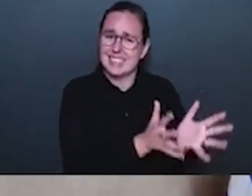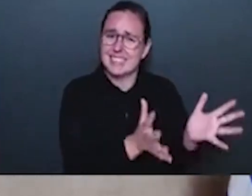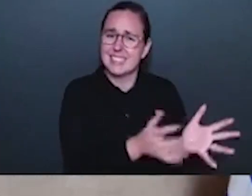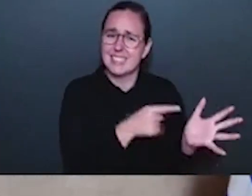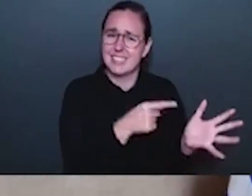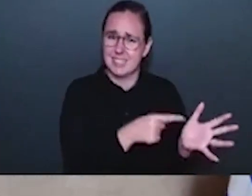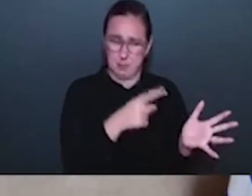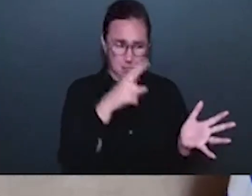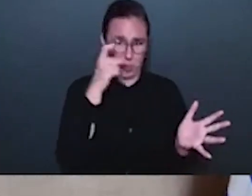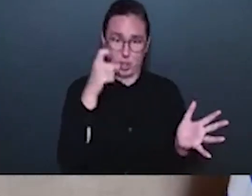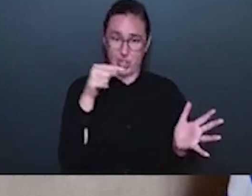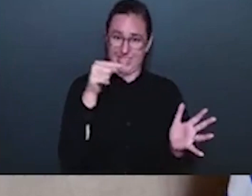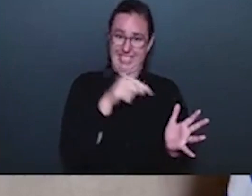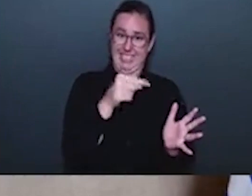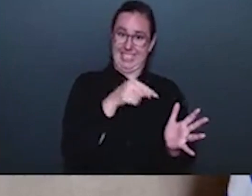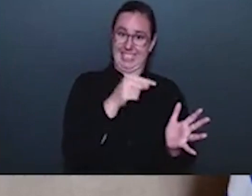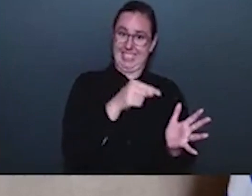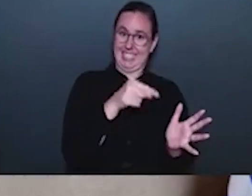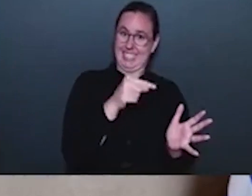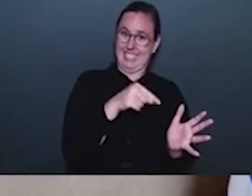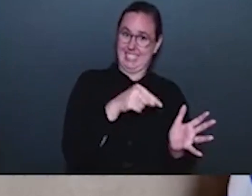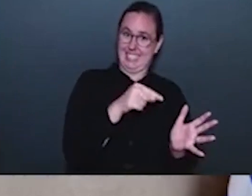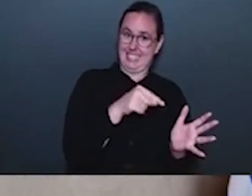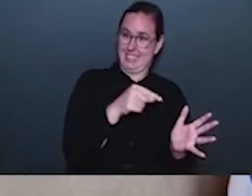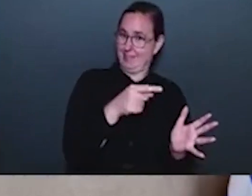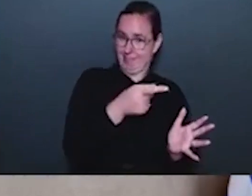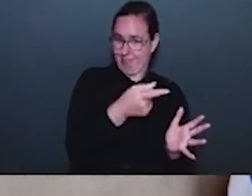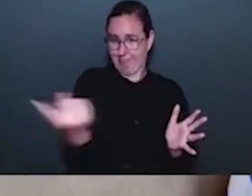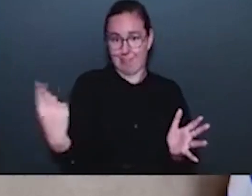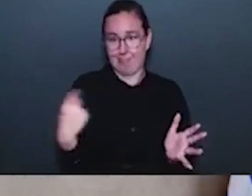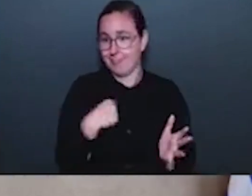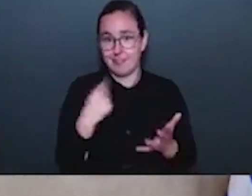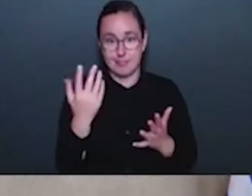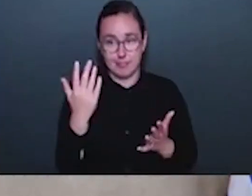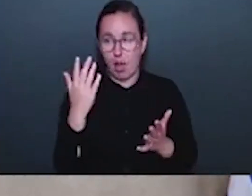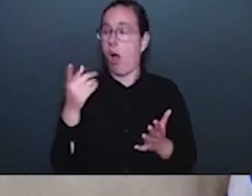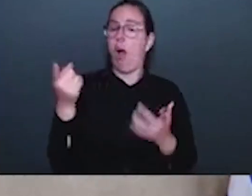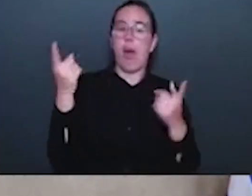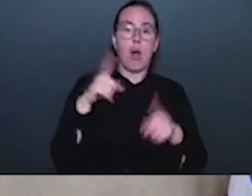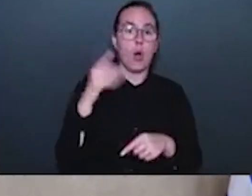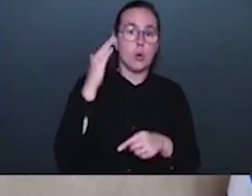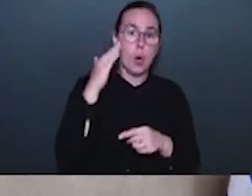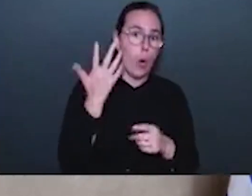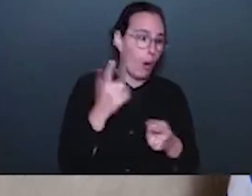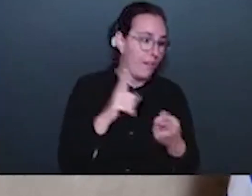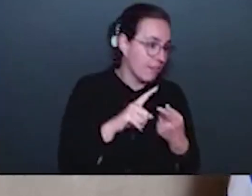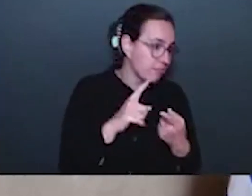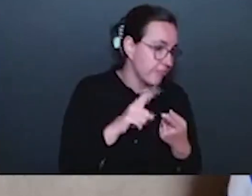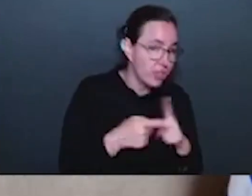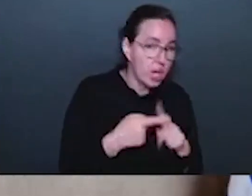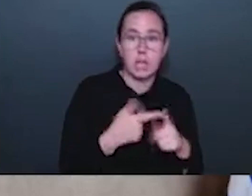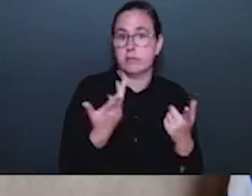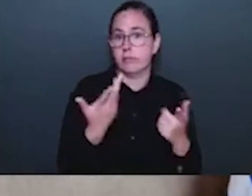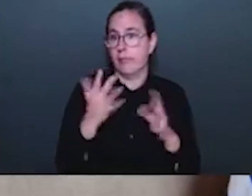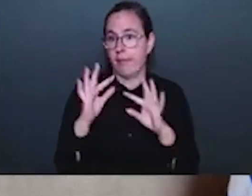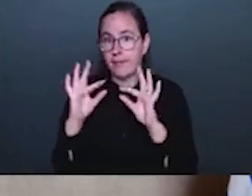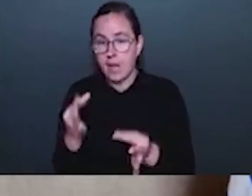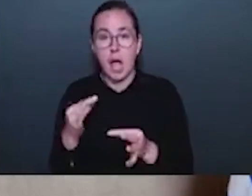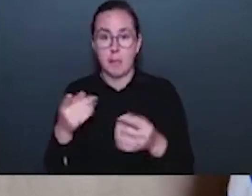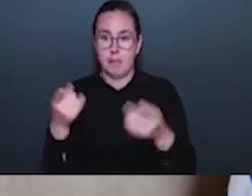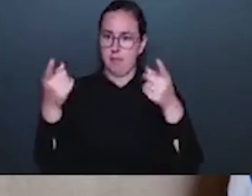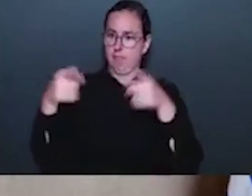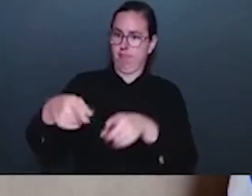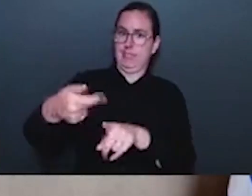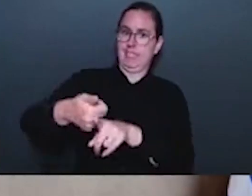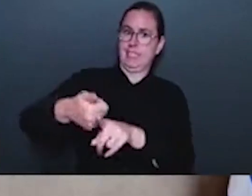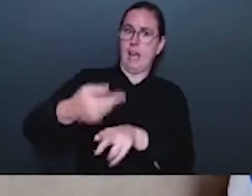often means that people don't reach out to their friends or their family or their health professionals because they're afraid of